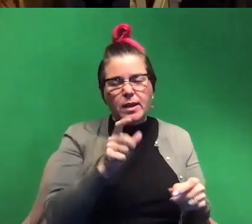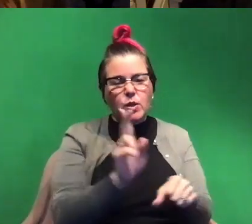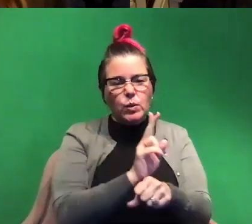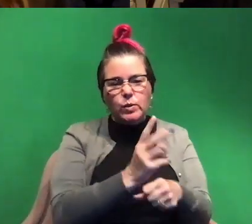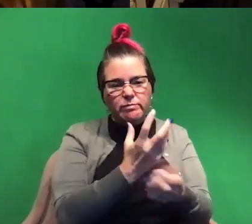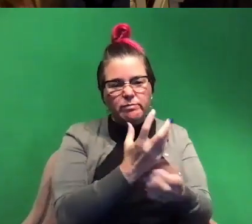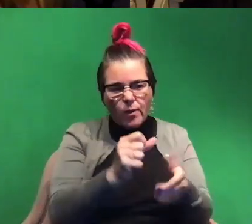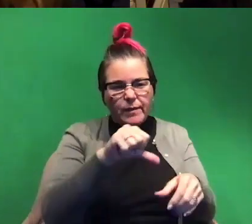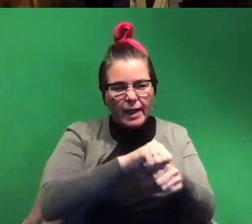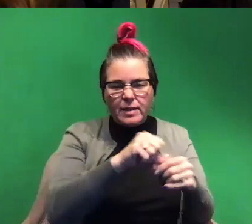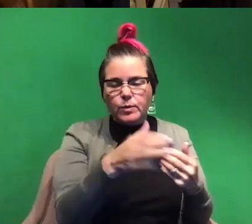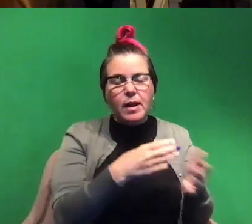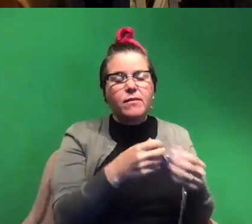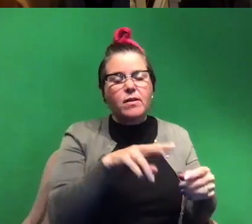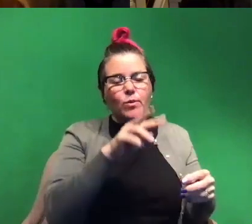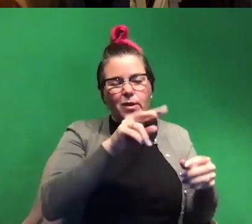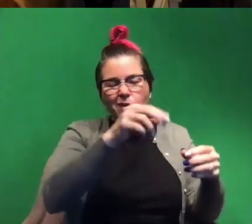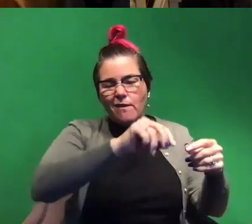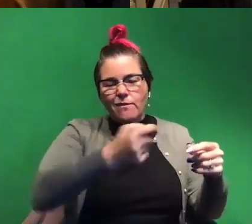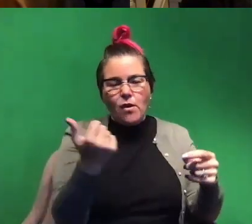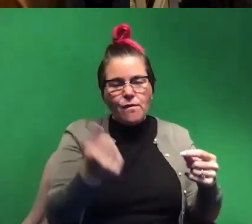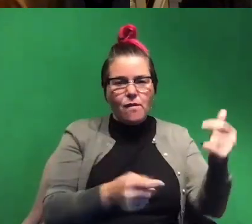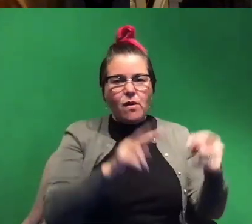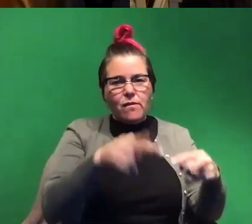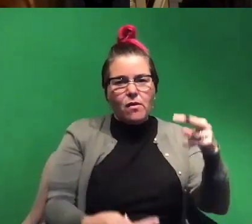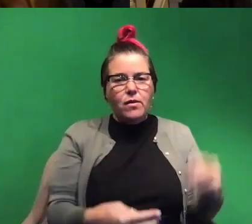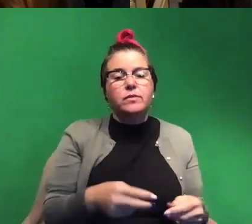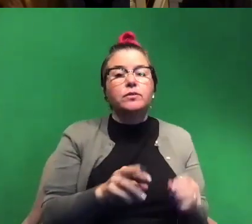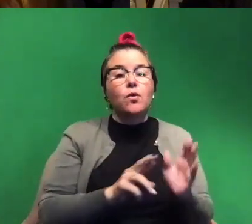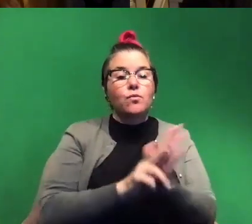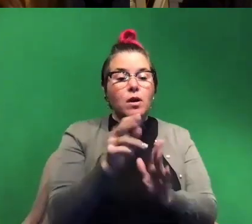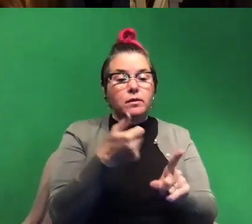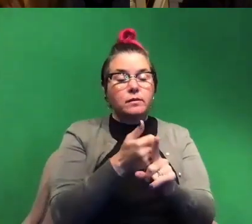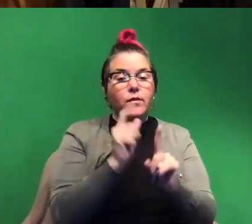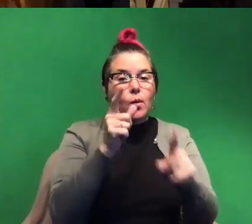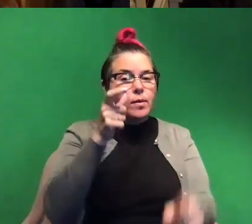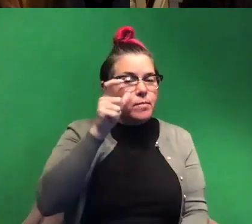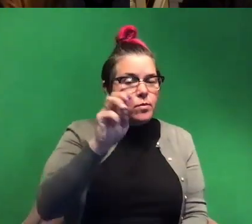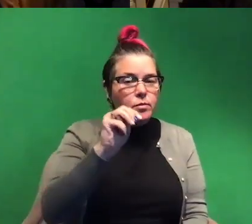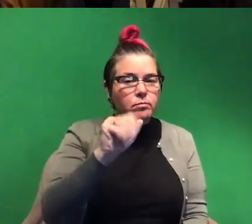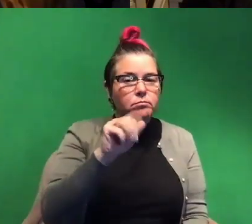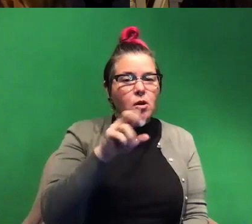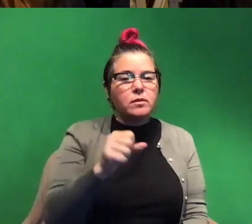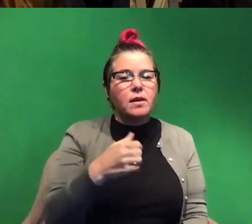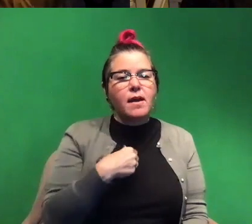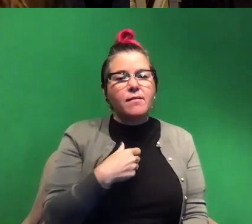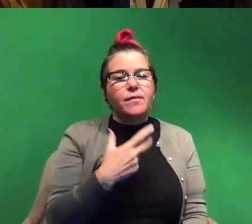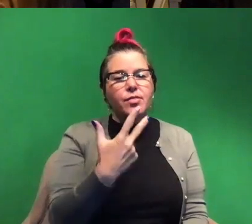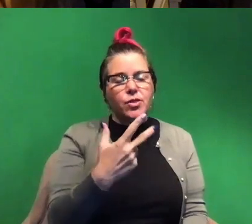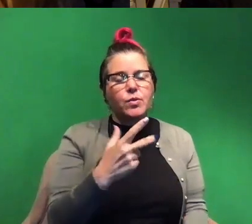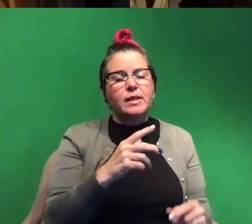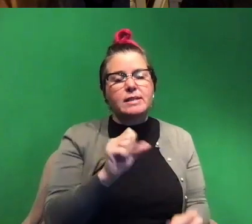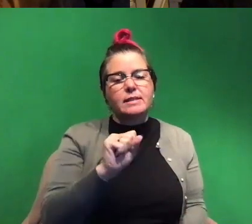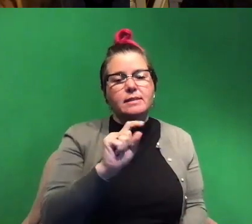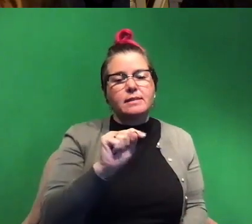up at each point. So a rocket that would be going to the moon or Mars would have at least 3 stages. And